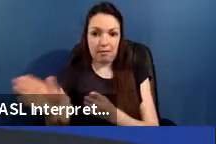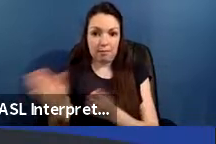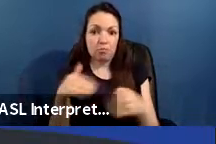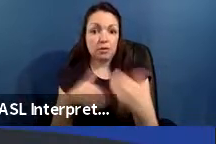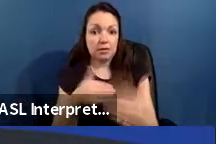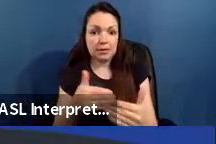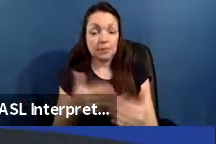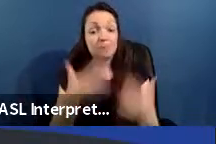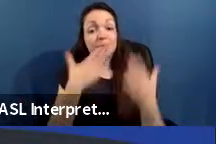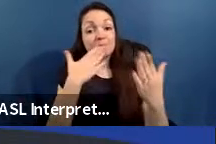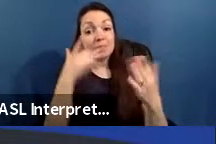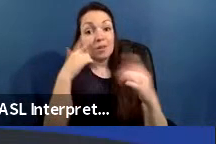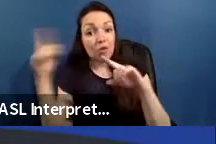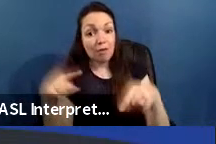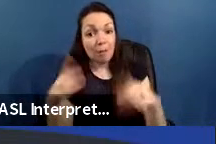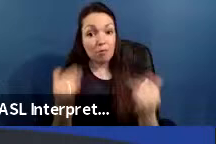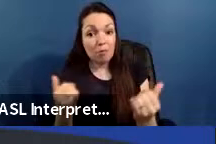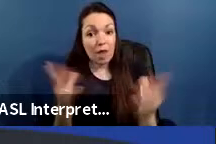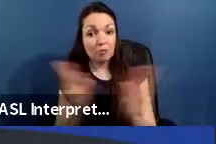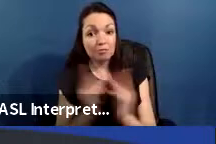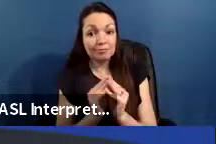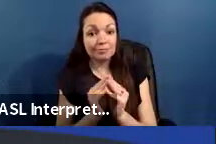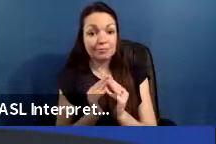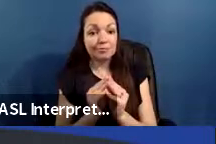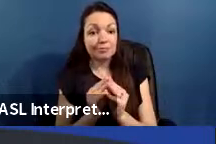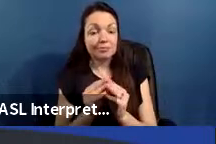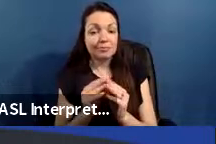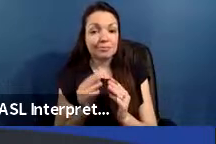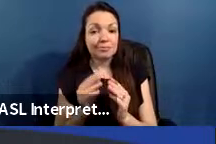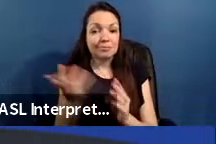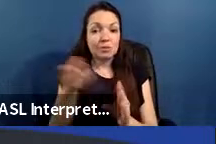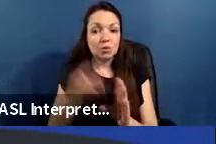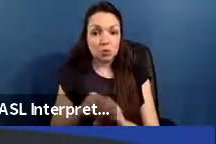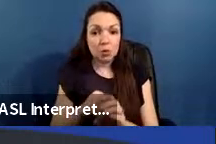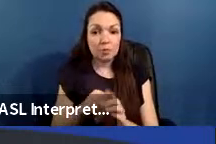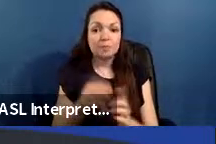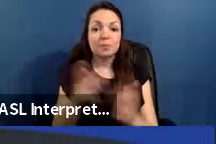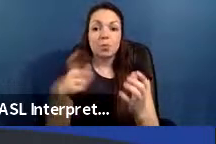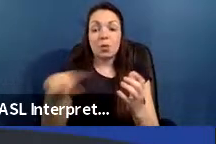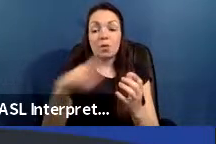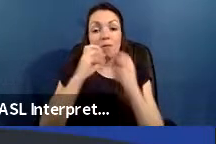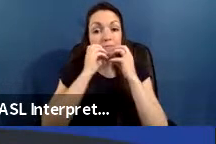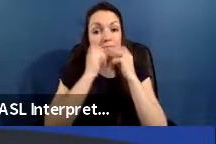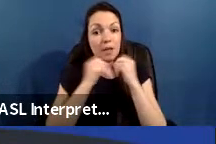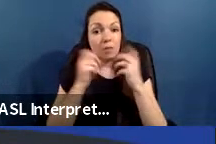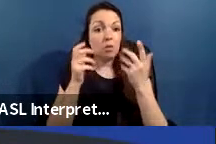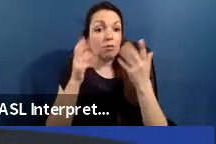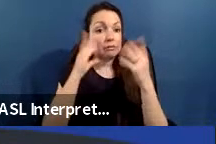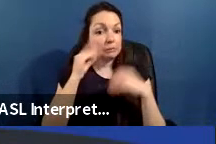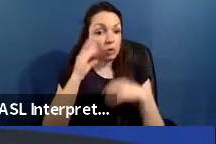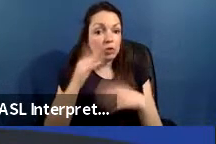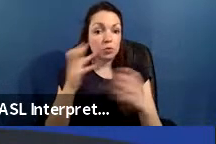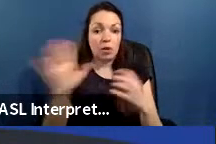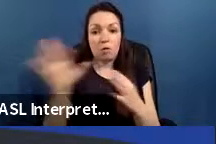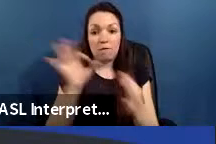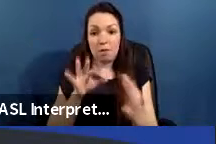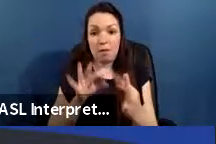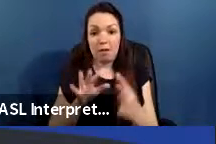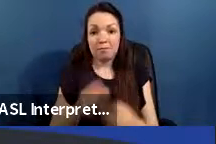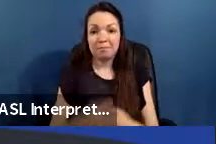listen and learn with us. And we hope that you find this experience valuable, and we look forward to your feedback. Next